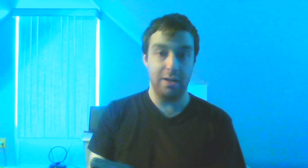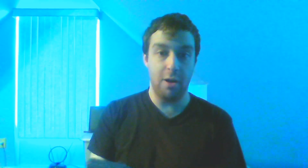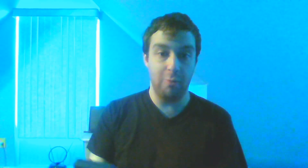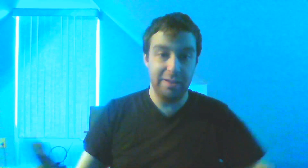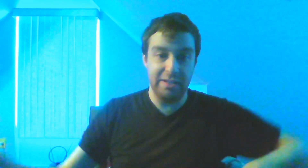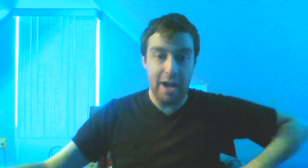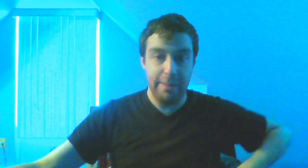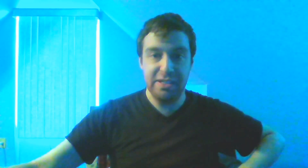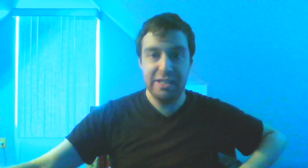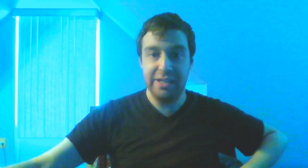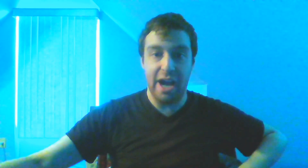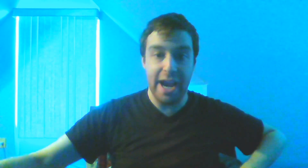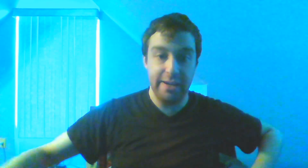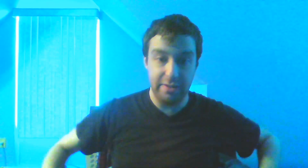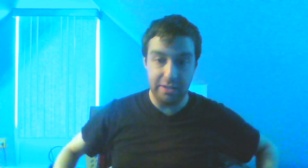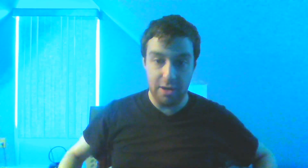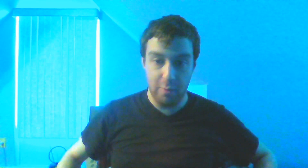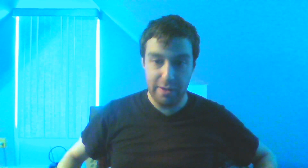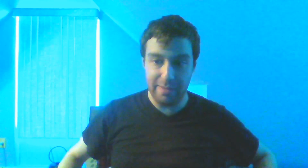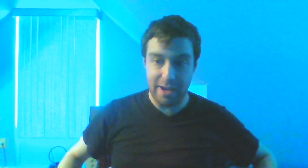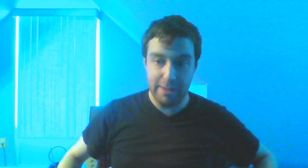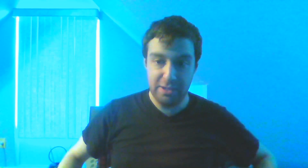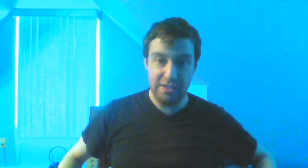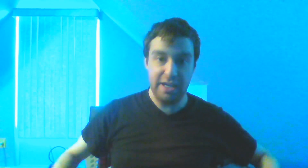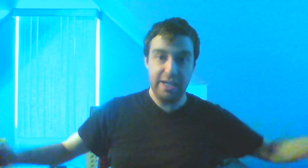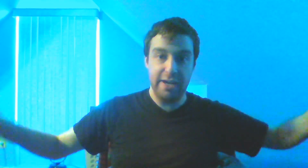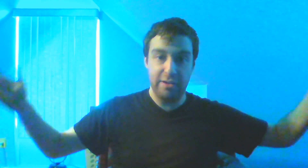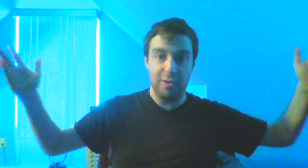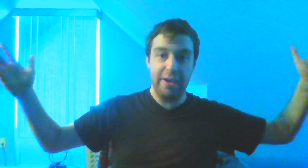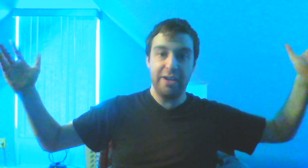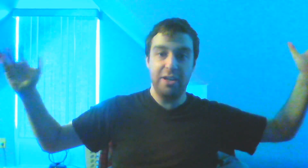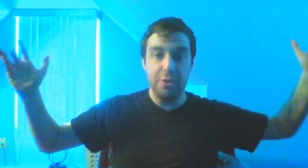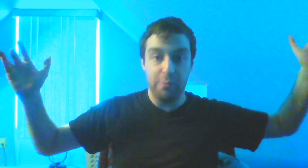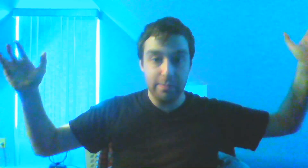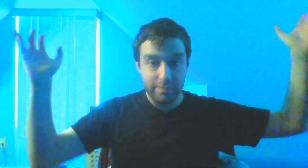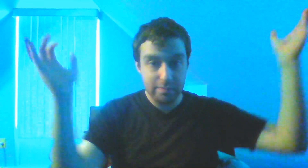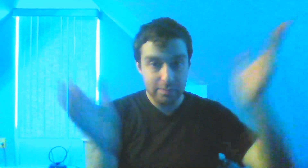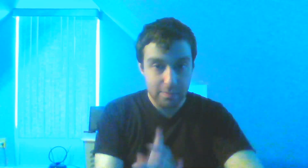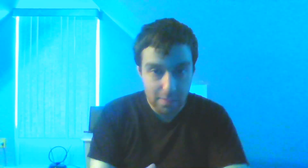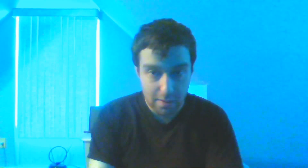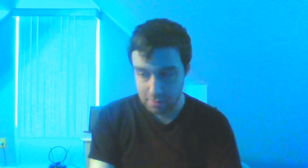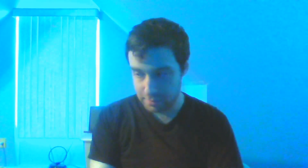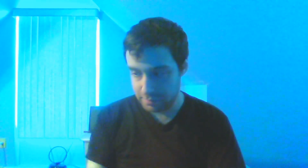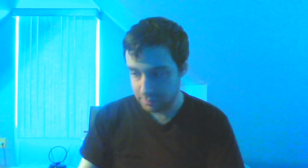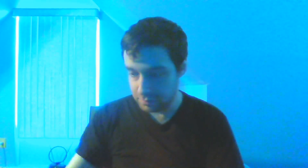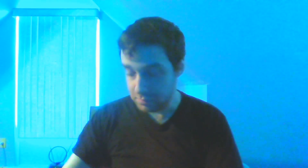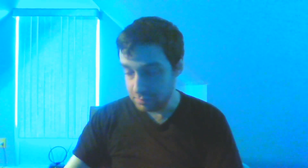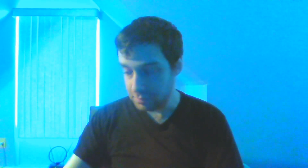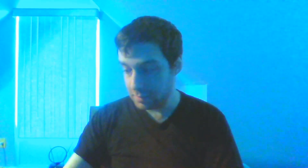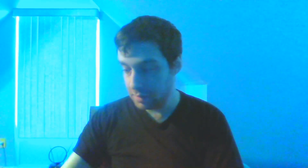But, listen, I'm sitting tight. Look at me. I'm just sitting here talking to you.